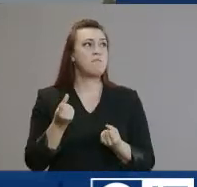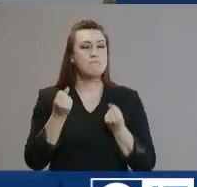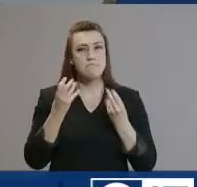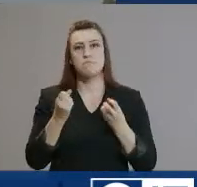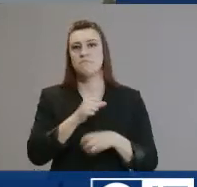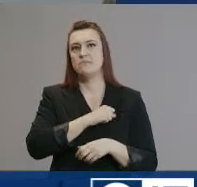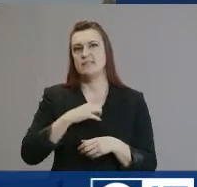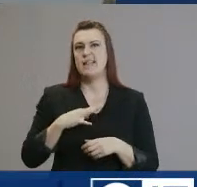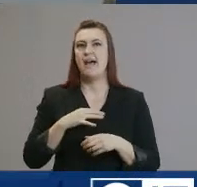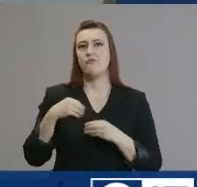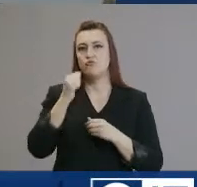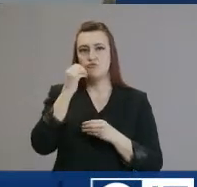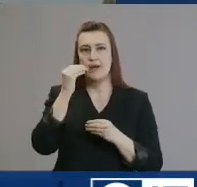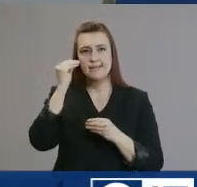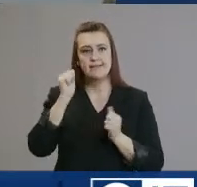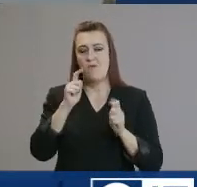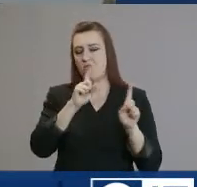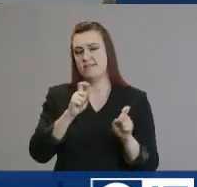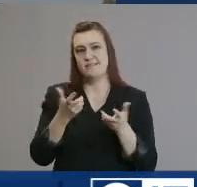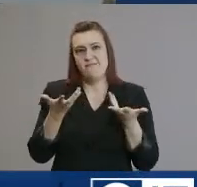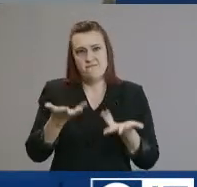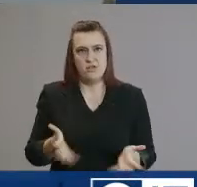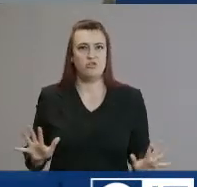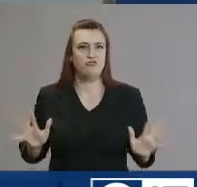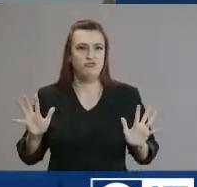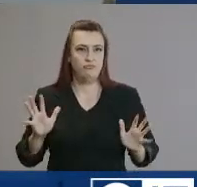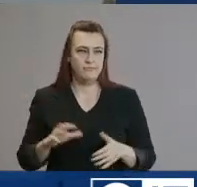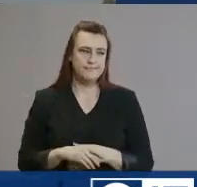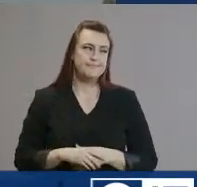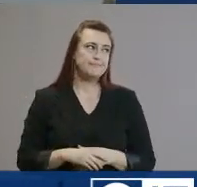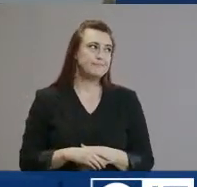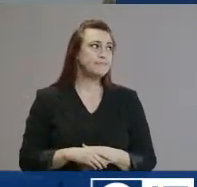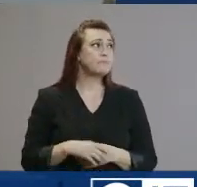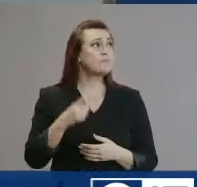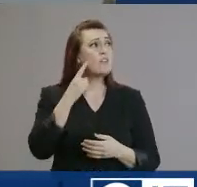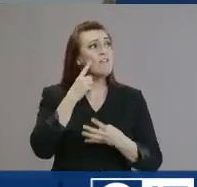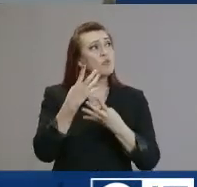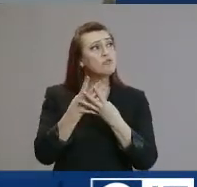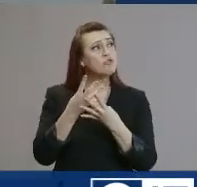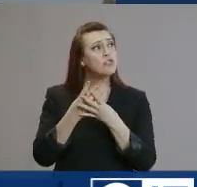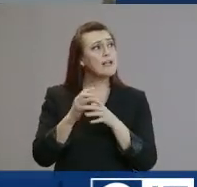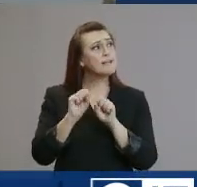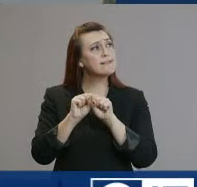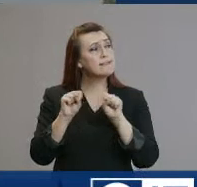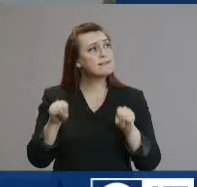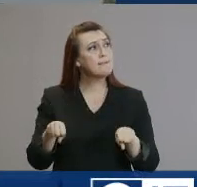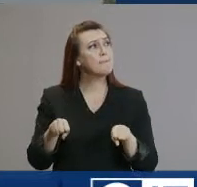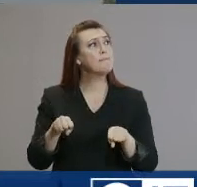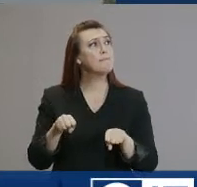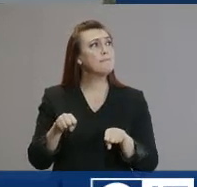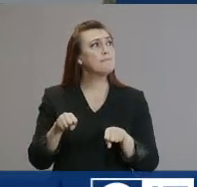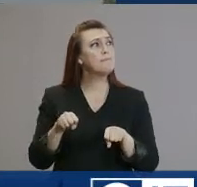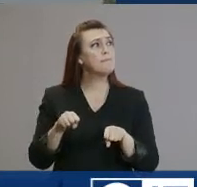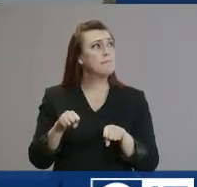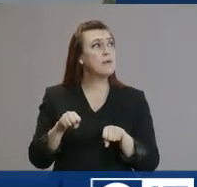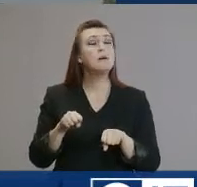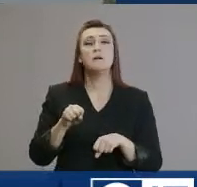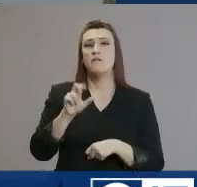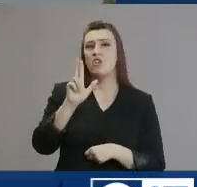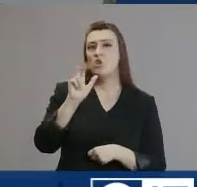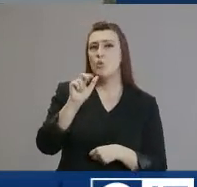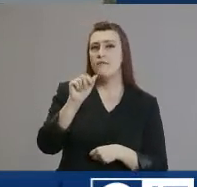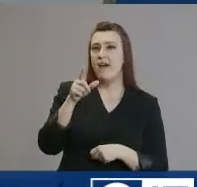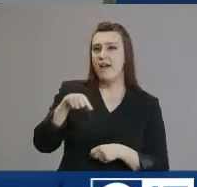For corrections, we've updated on this before, but the U of A serology testing is available for staff and